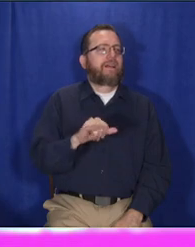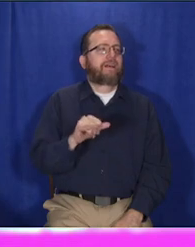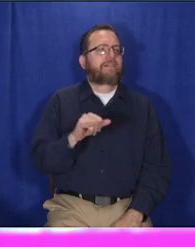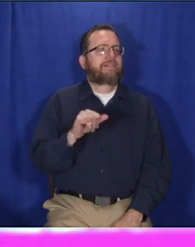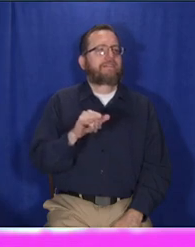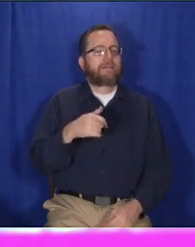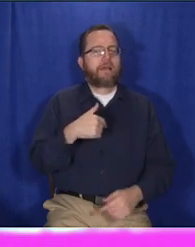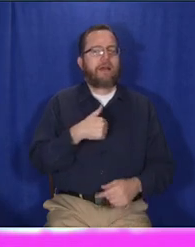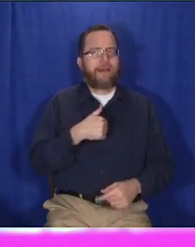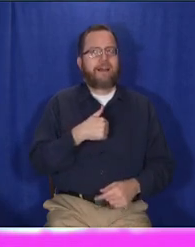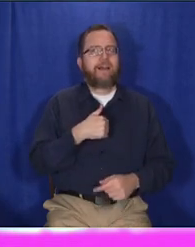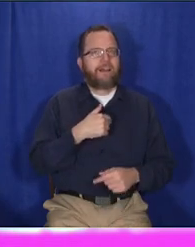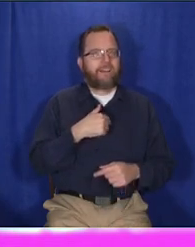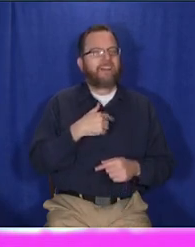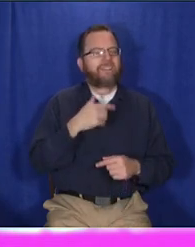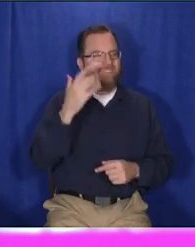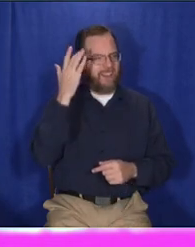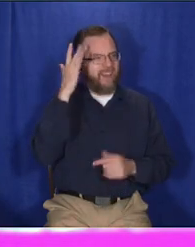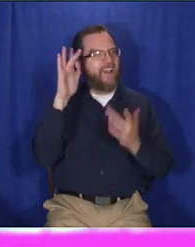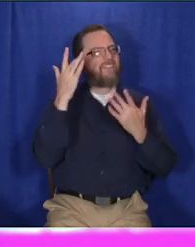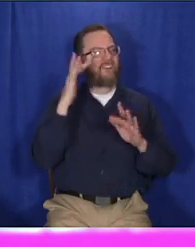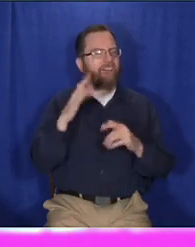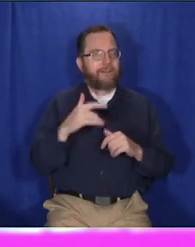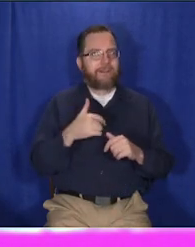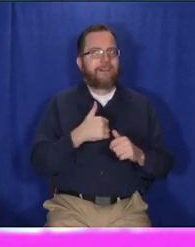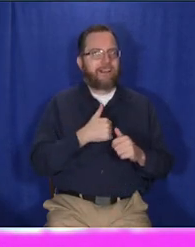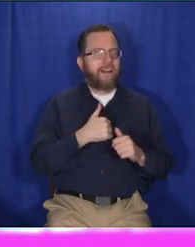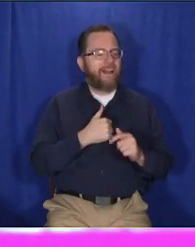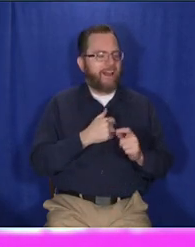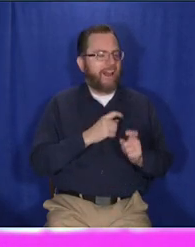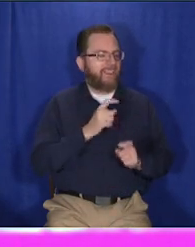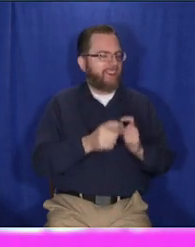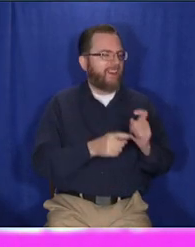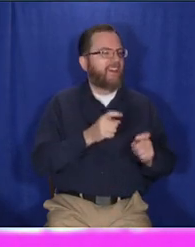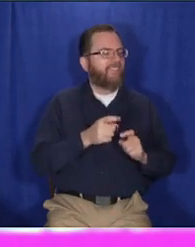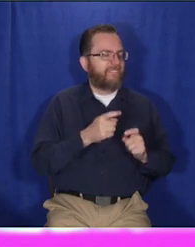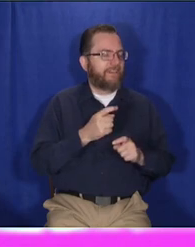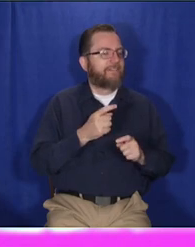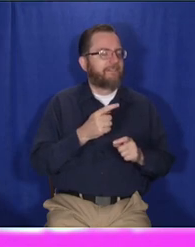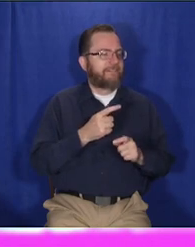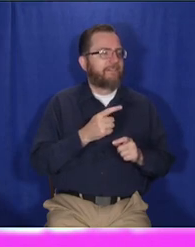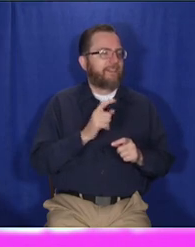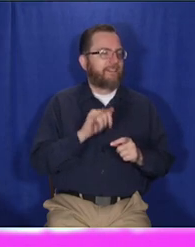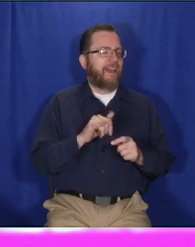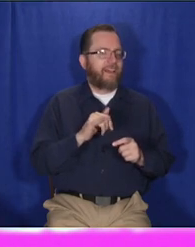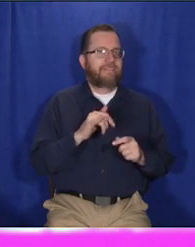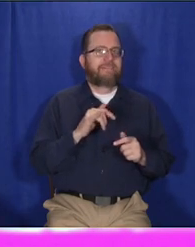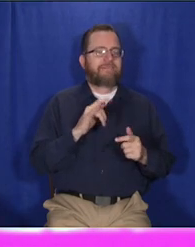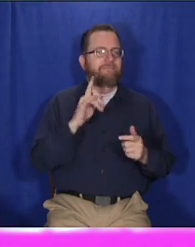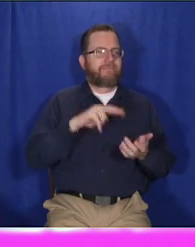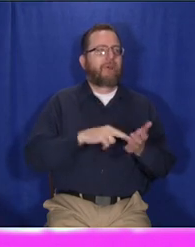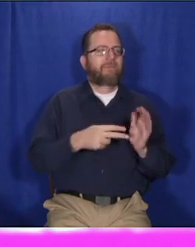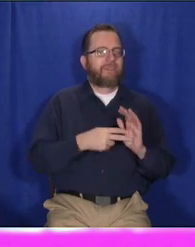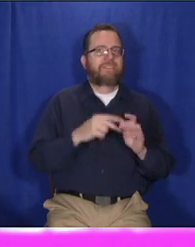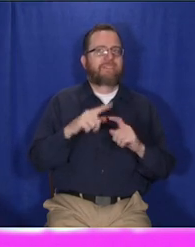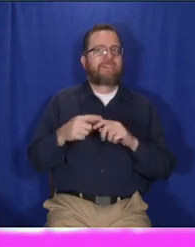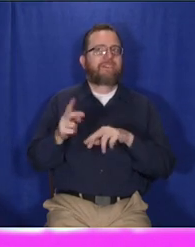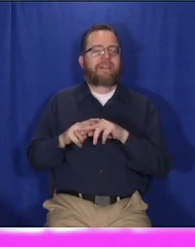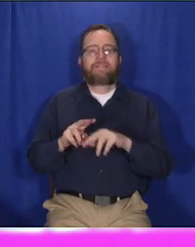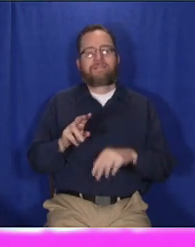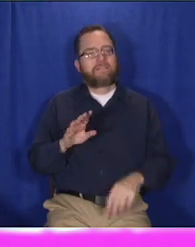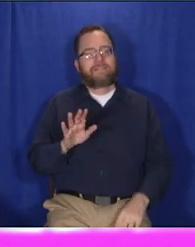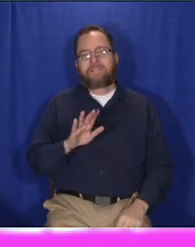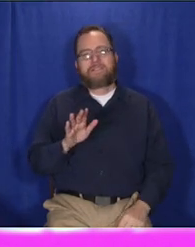system and get us to give. It's God acknowledging that living this life of generosity, it actually does require